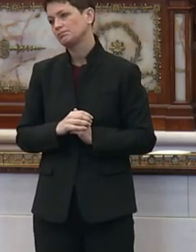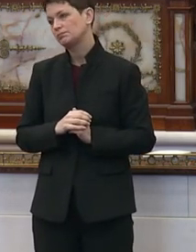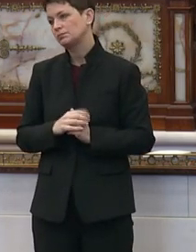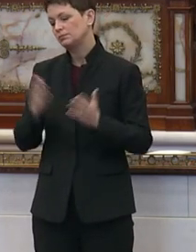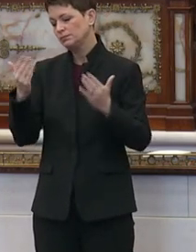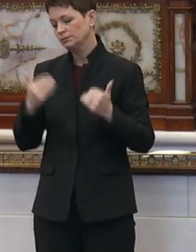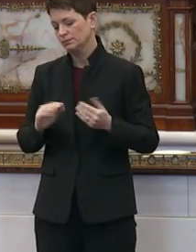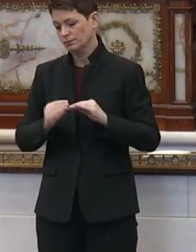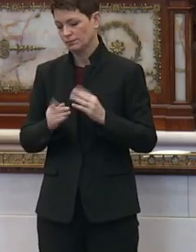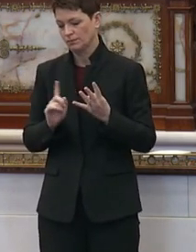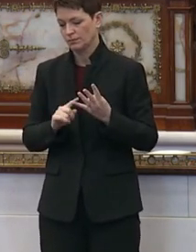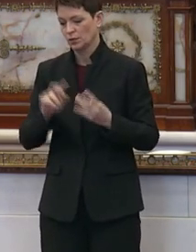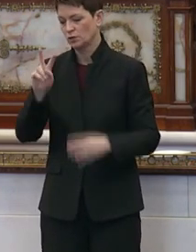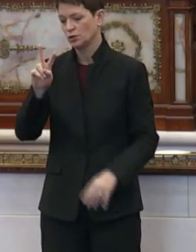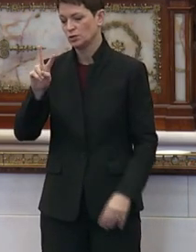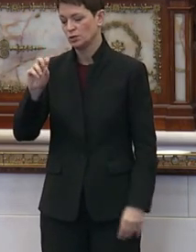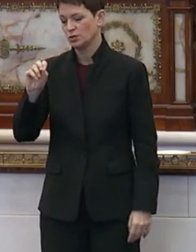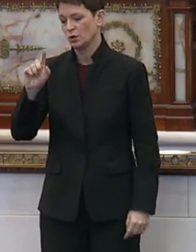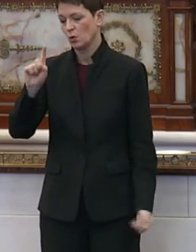passes. Mr. Decker,